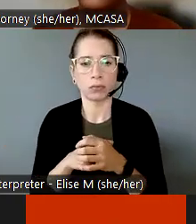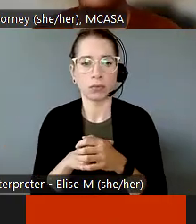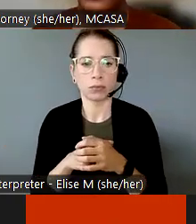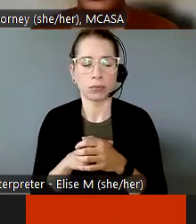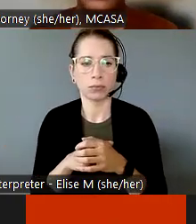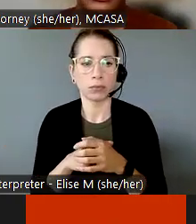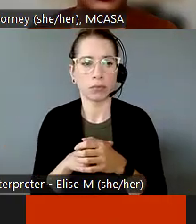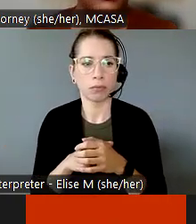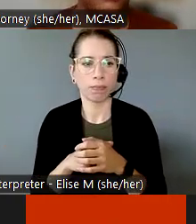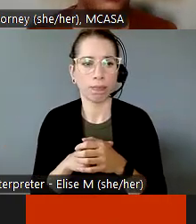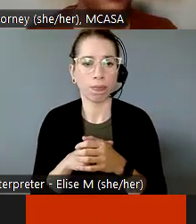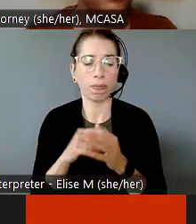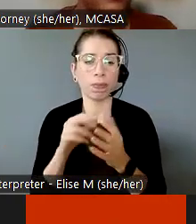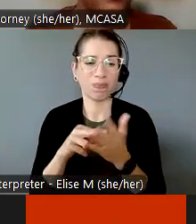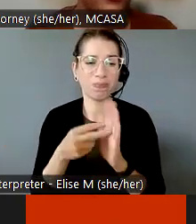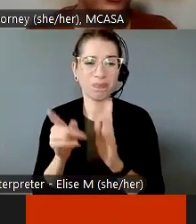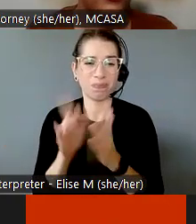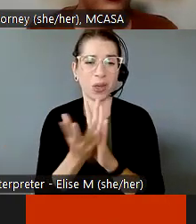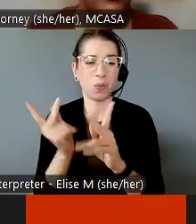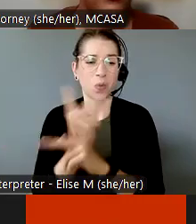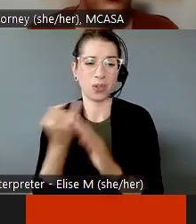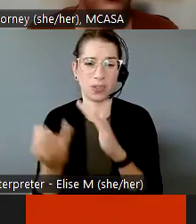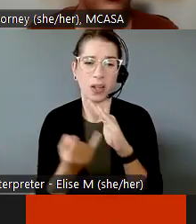which further isolates them.